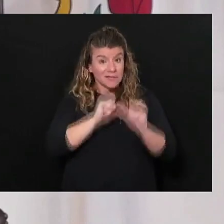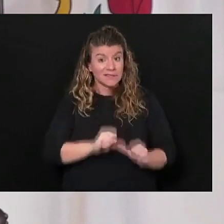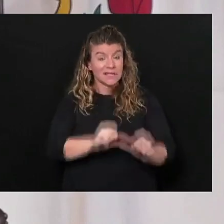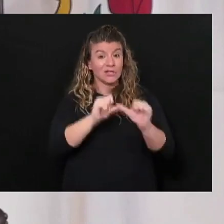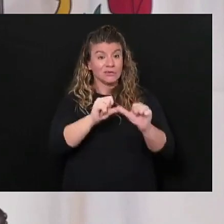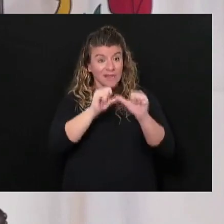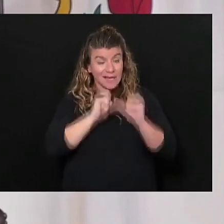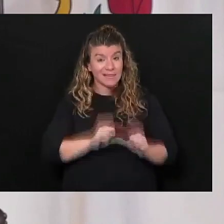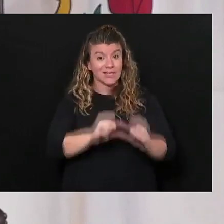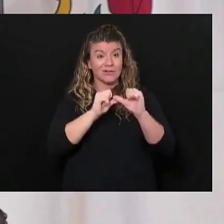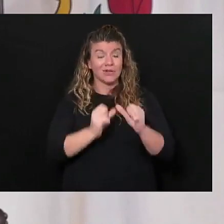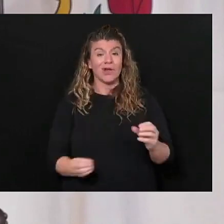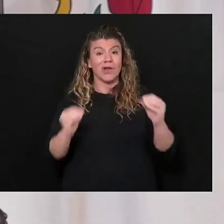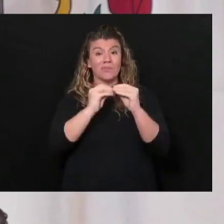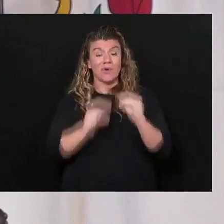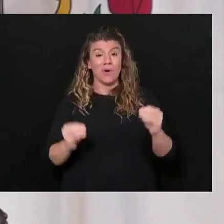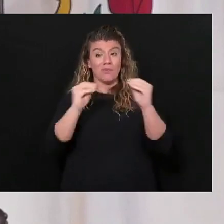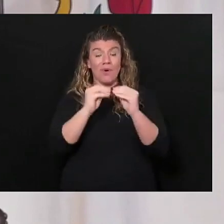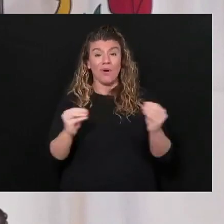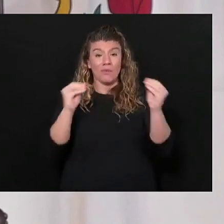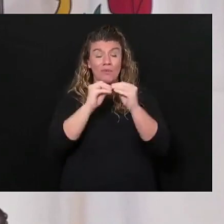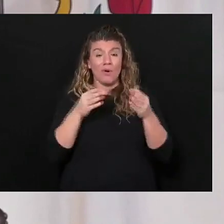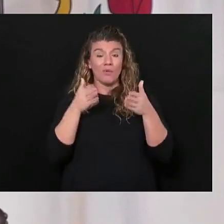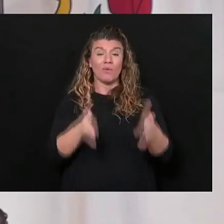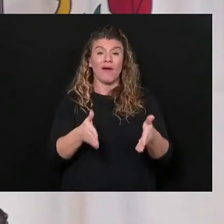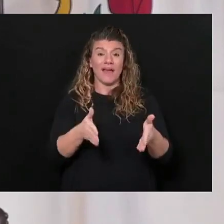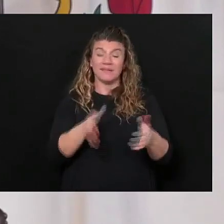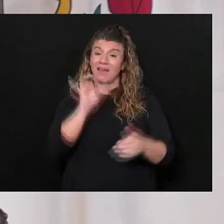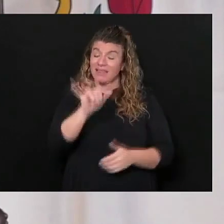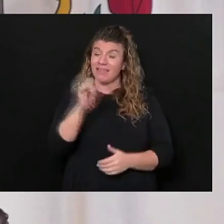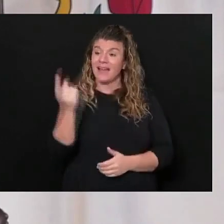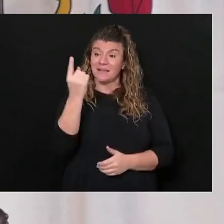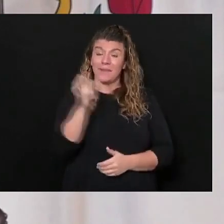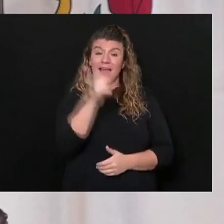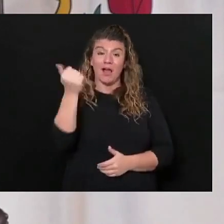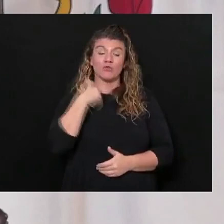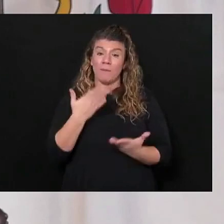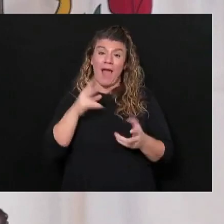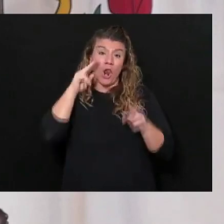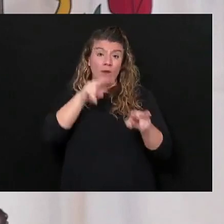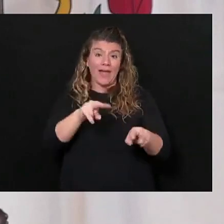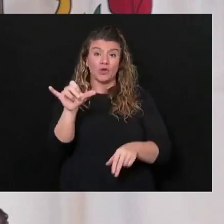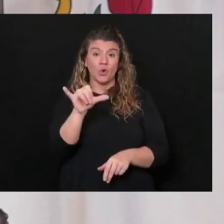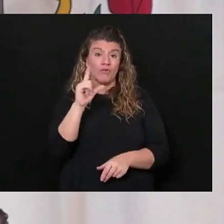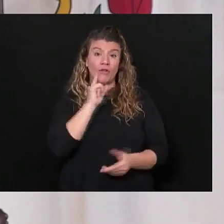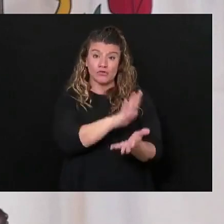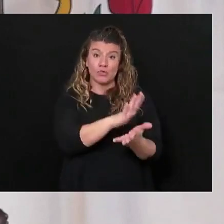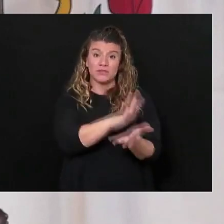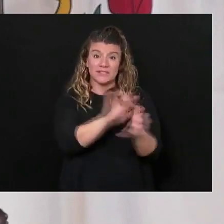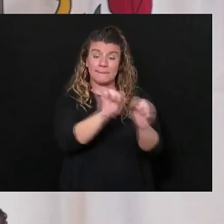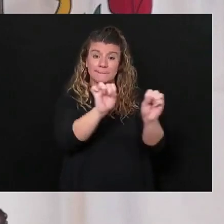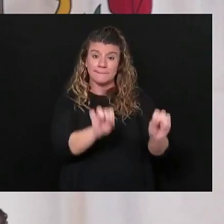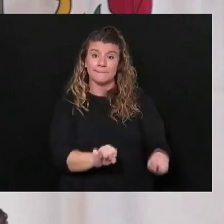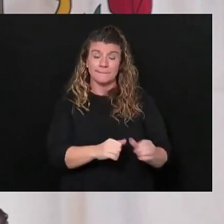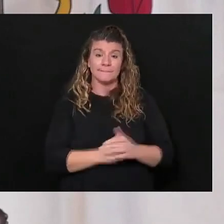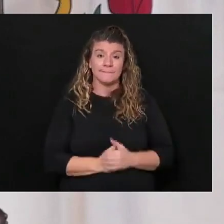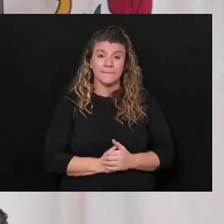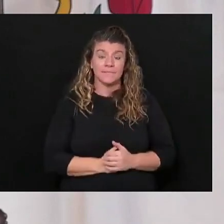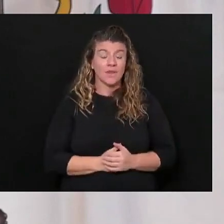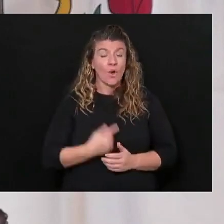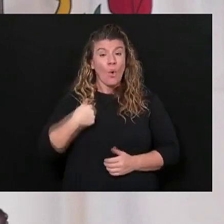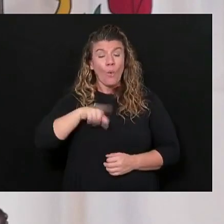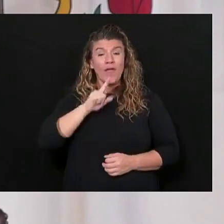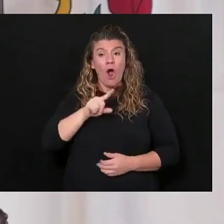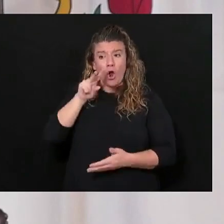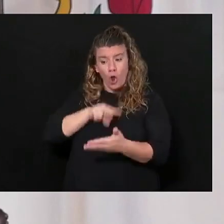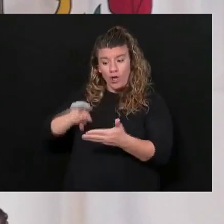really more and more and more profound way, that is something else that we need to look at. We're looking at everything.